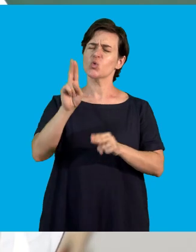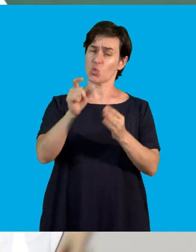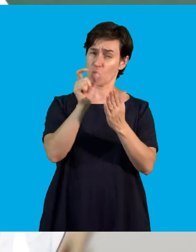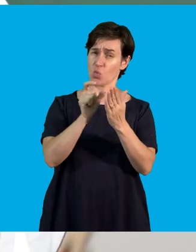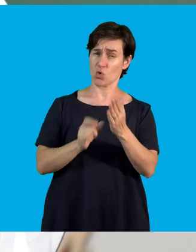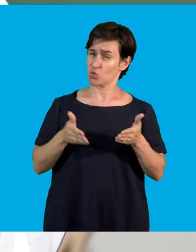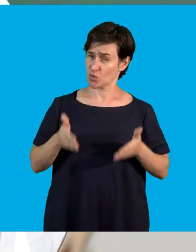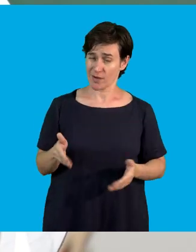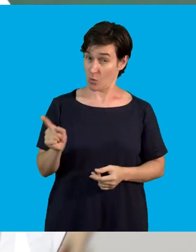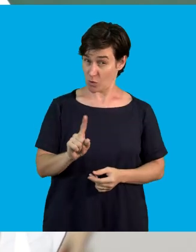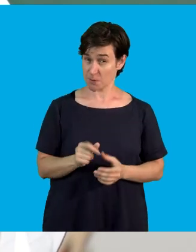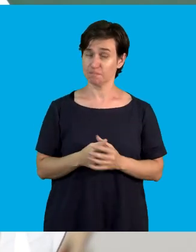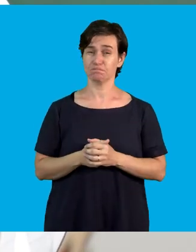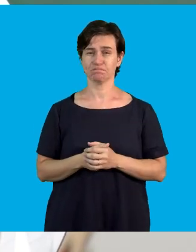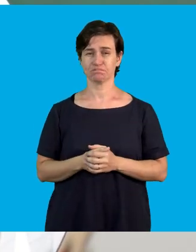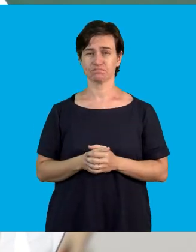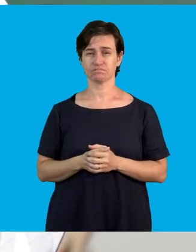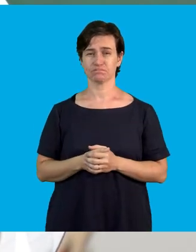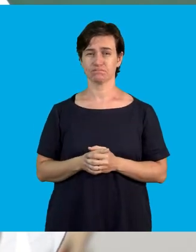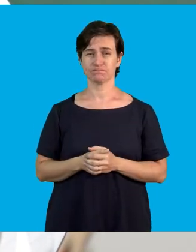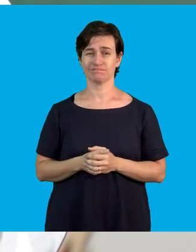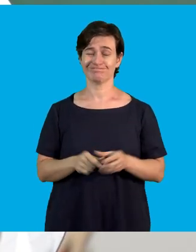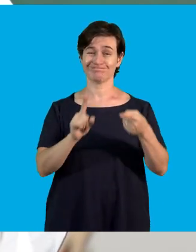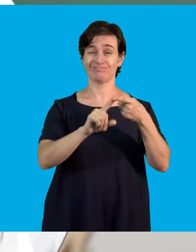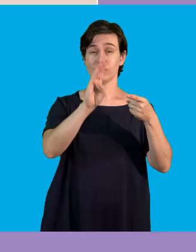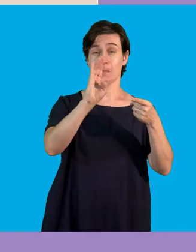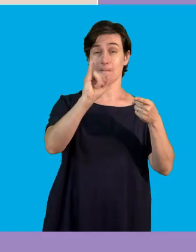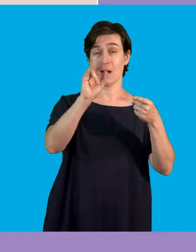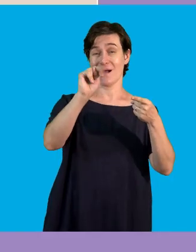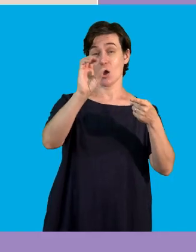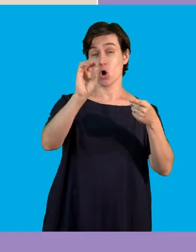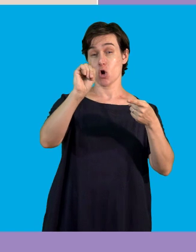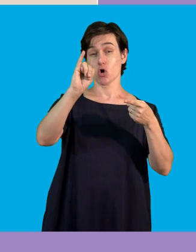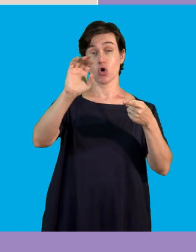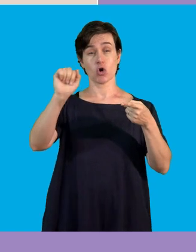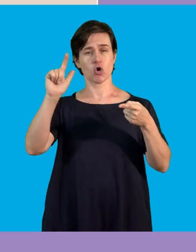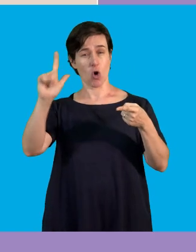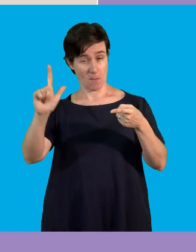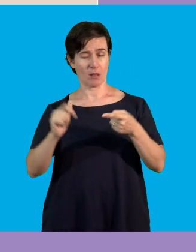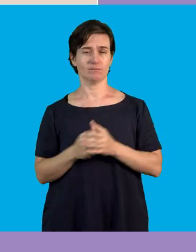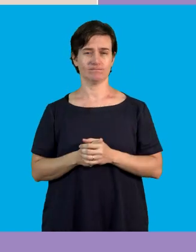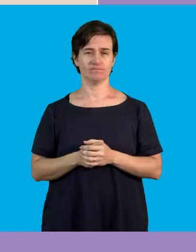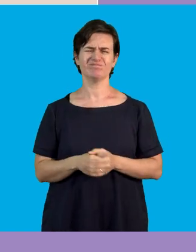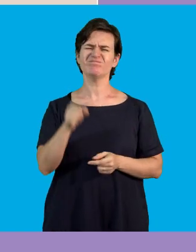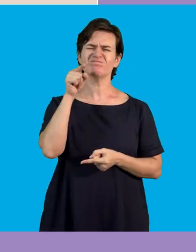right, our new words for today are, the first word is binomial.